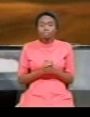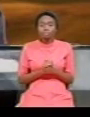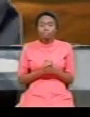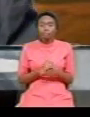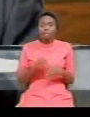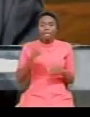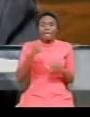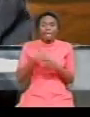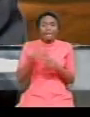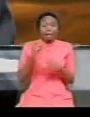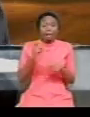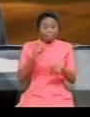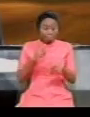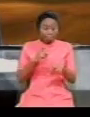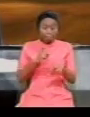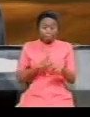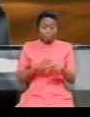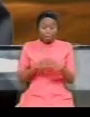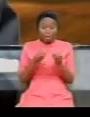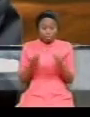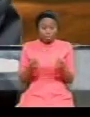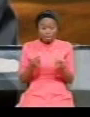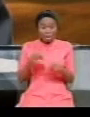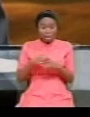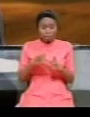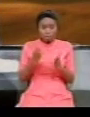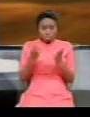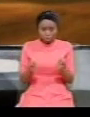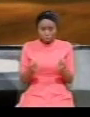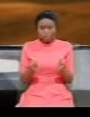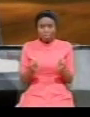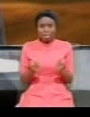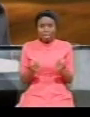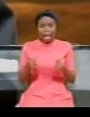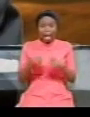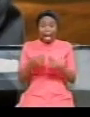52. In a moment, in the twinkling of an eye,